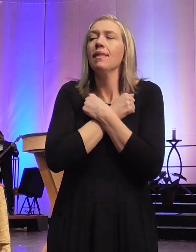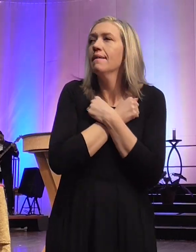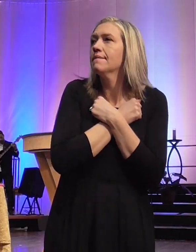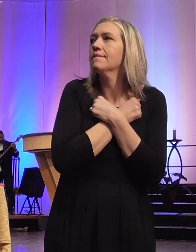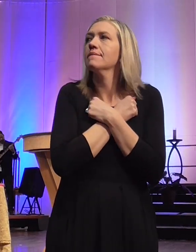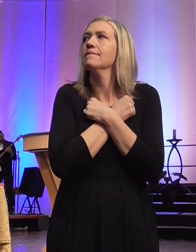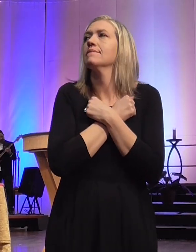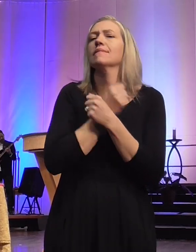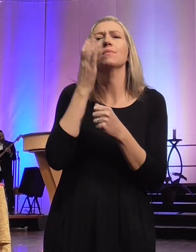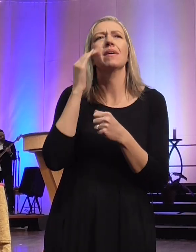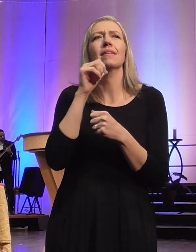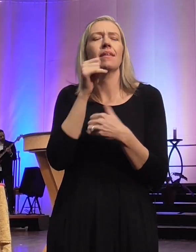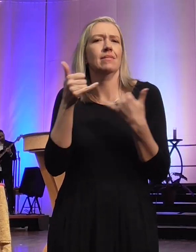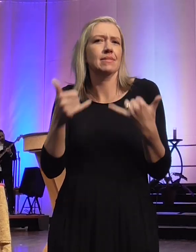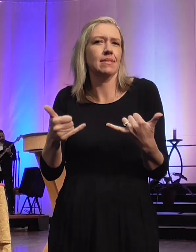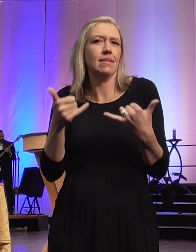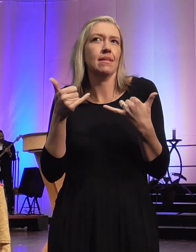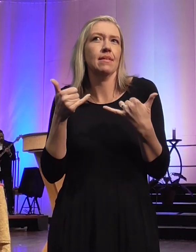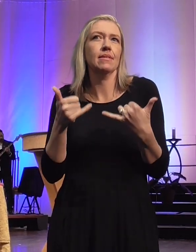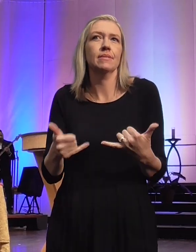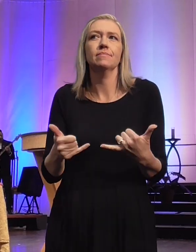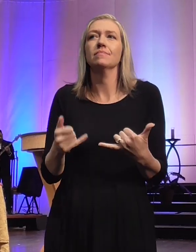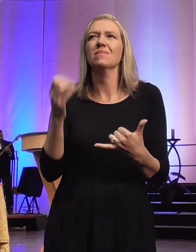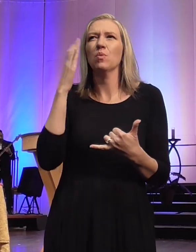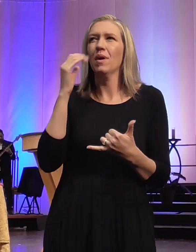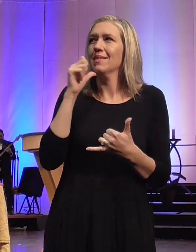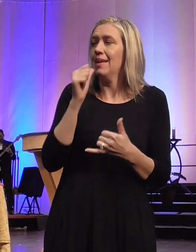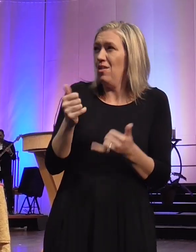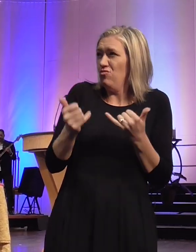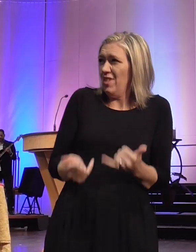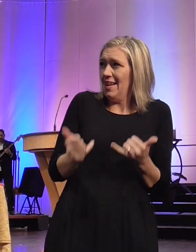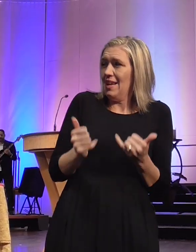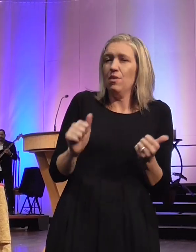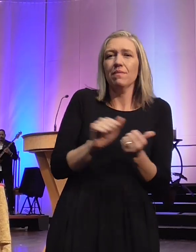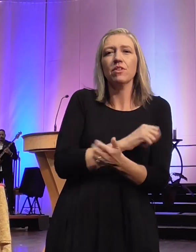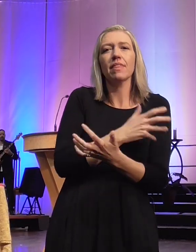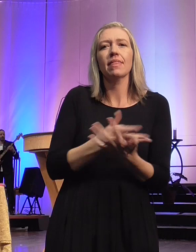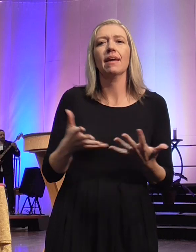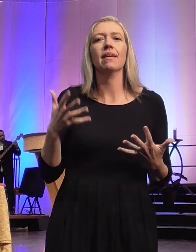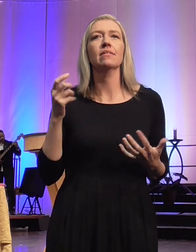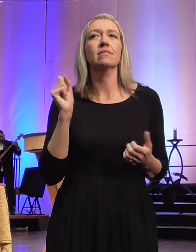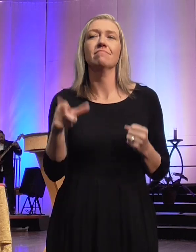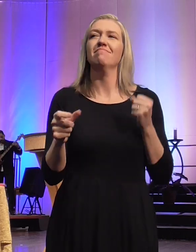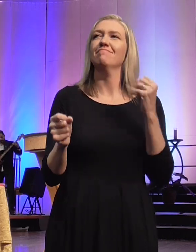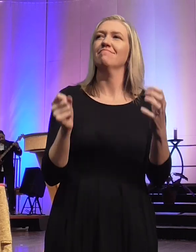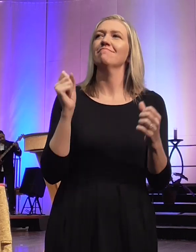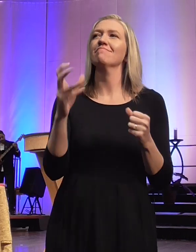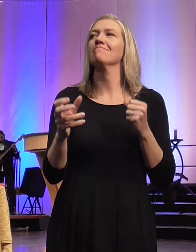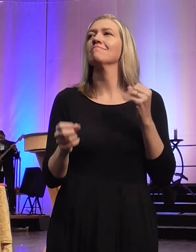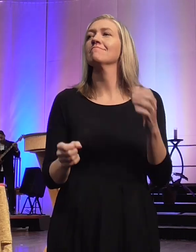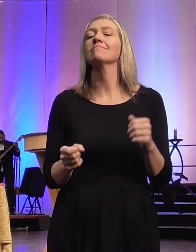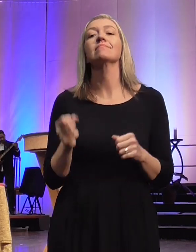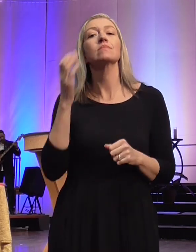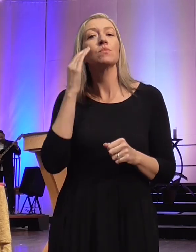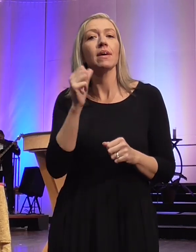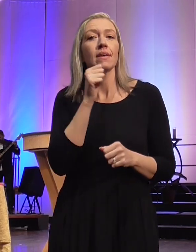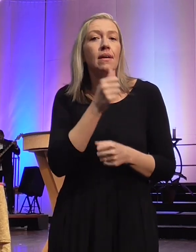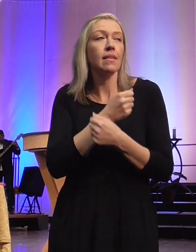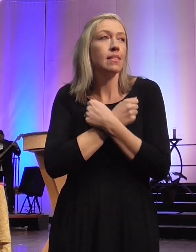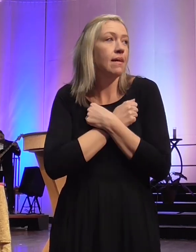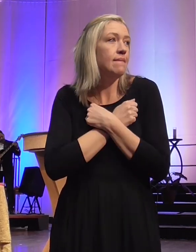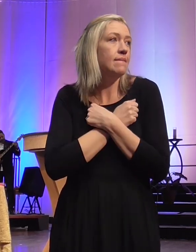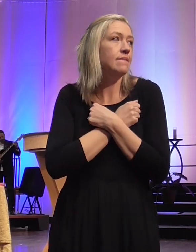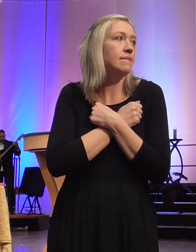love? Why not today? Why not right now with everything you say? Why